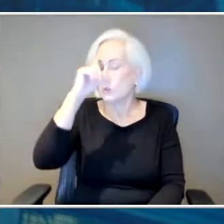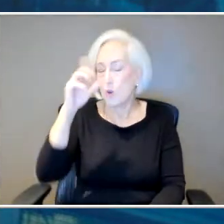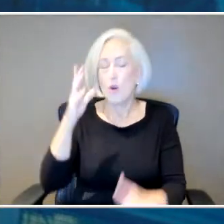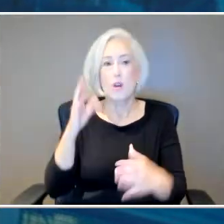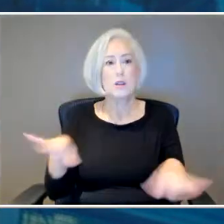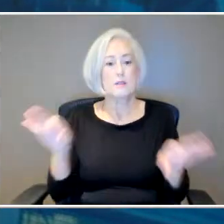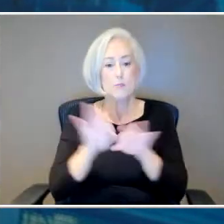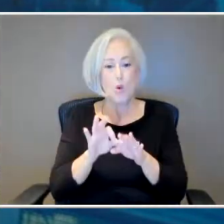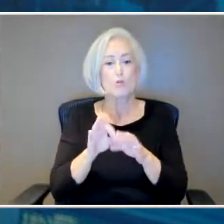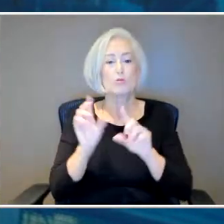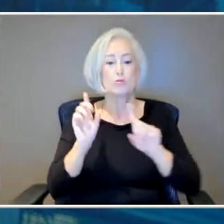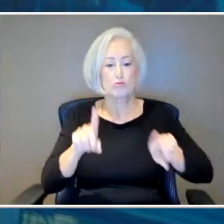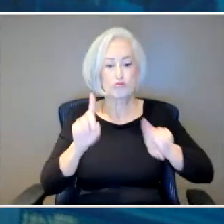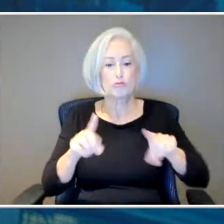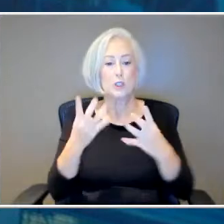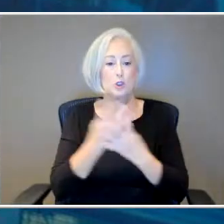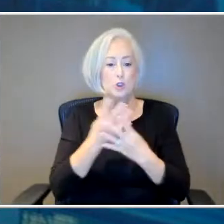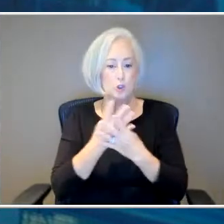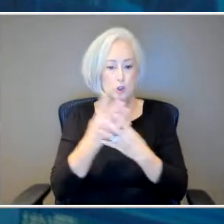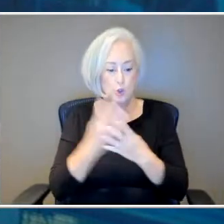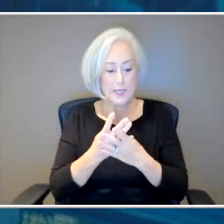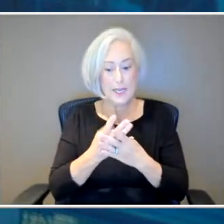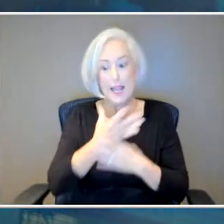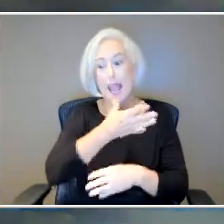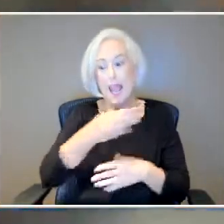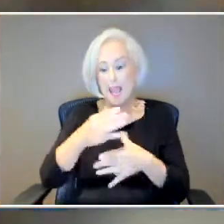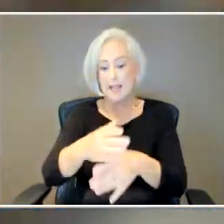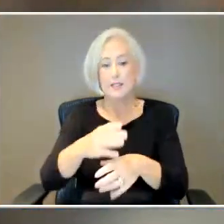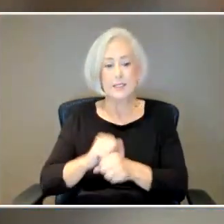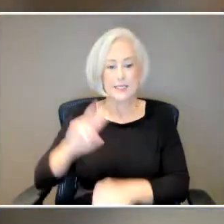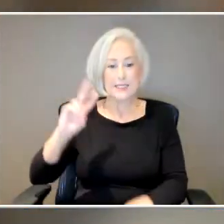opinion. Jessica Lovell shares her story with us.